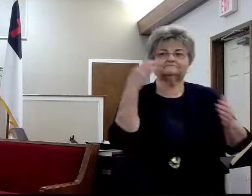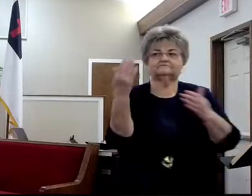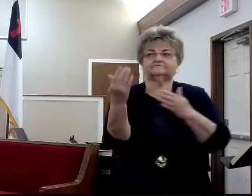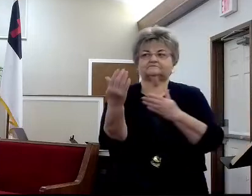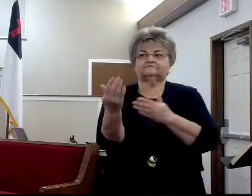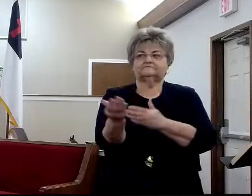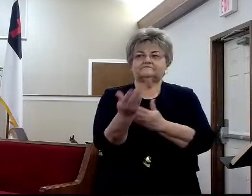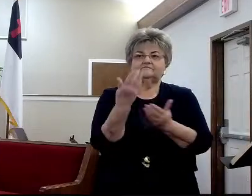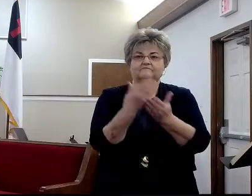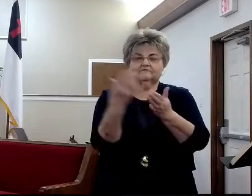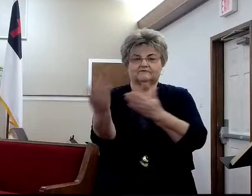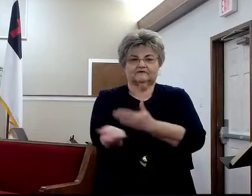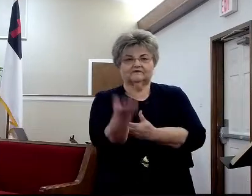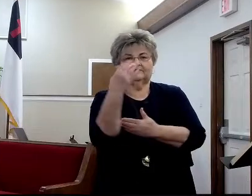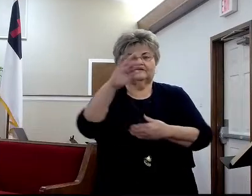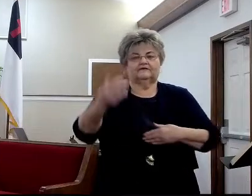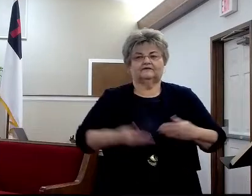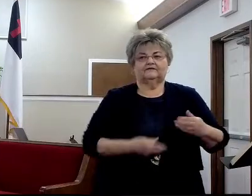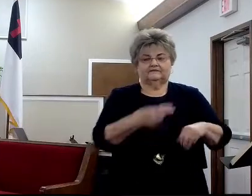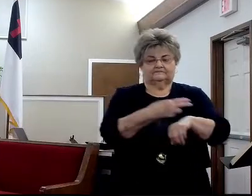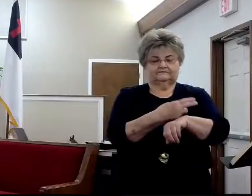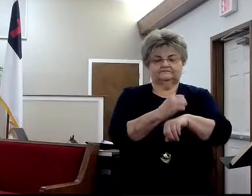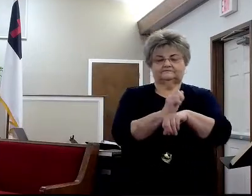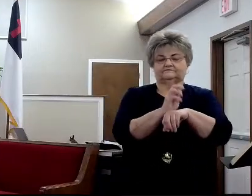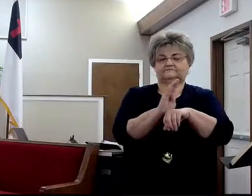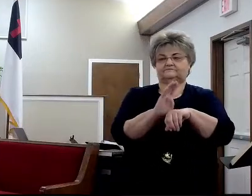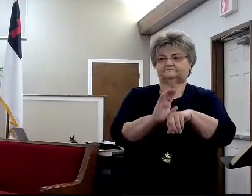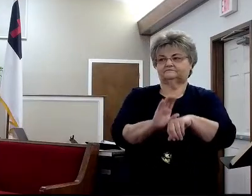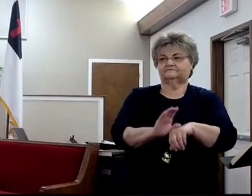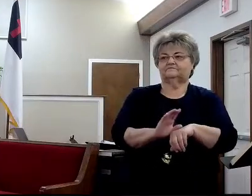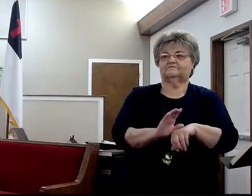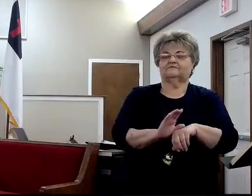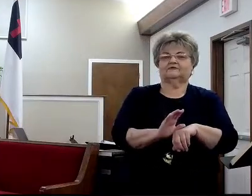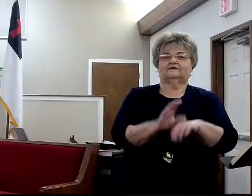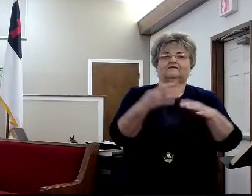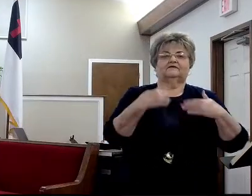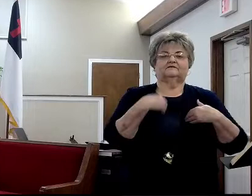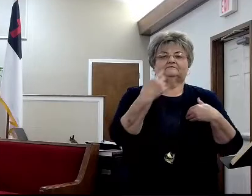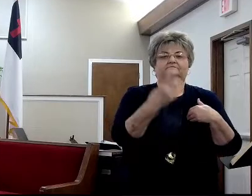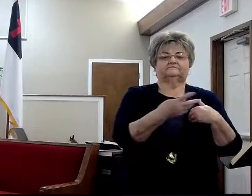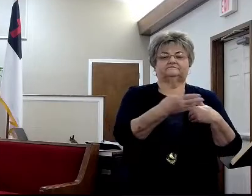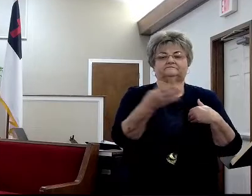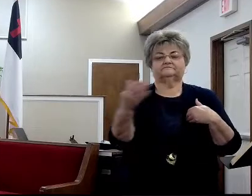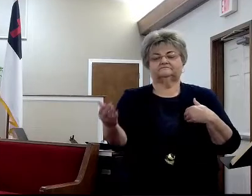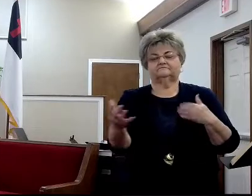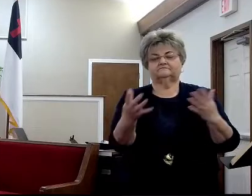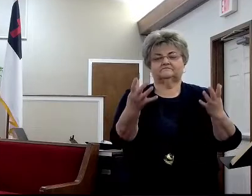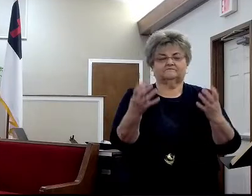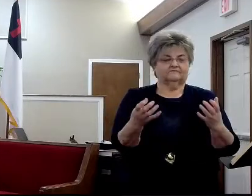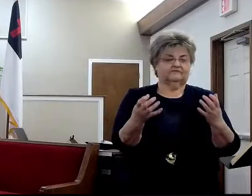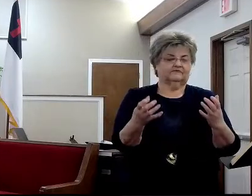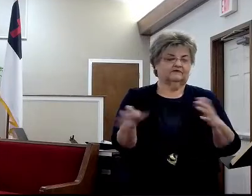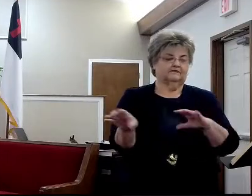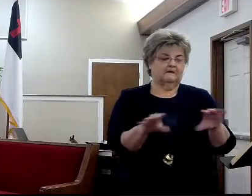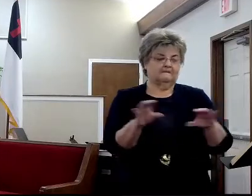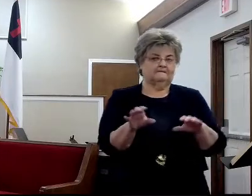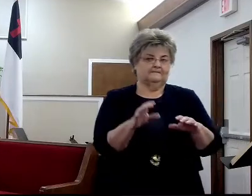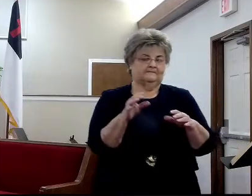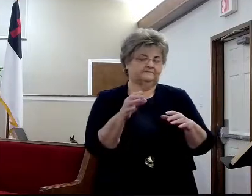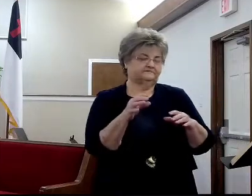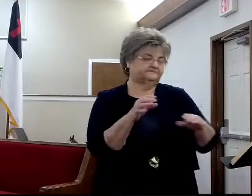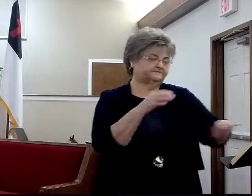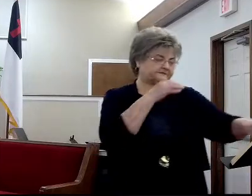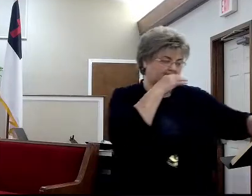This is Independent Baptist Church. It's great to have you this morning. I got a couple of things I want to do this morning before we get started. If you want to find Ezra while I'm talking, that is